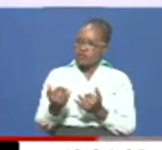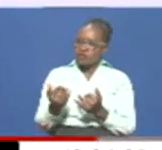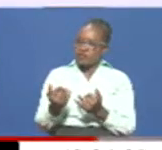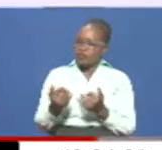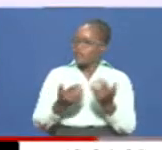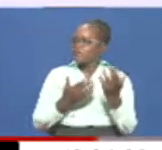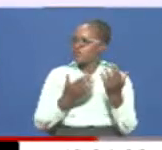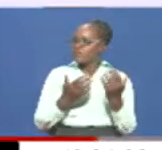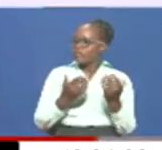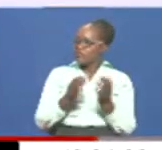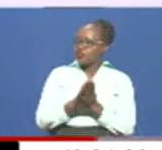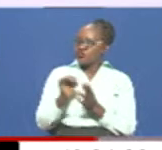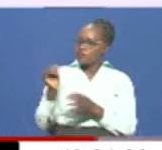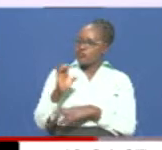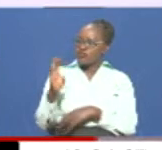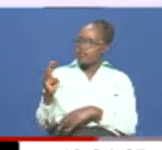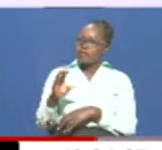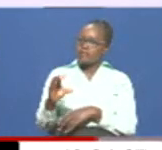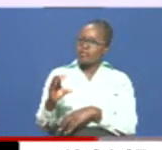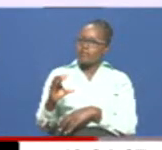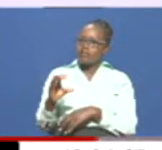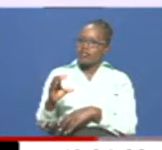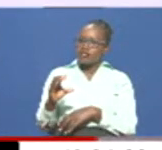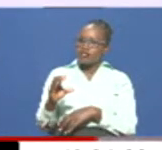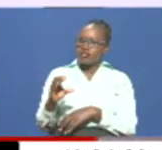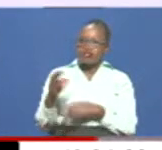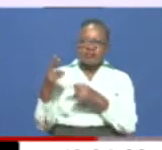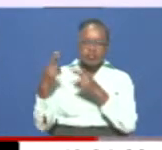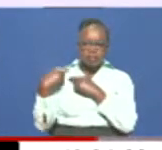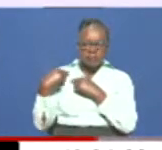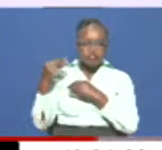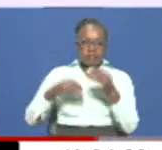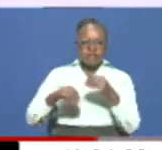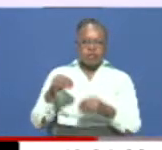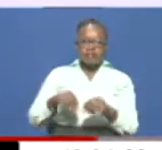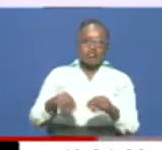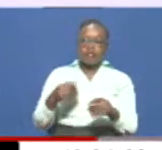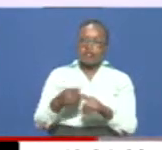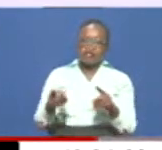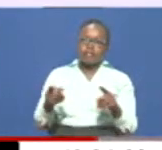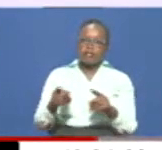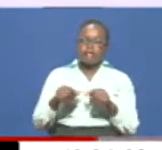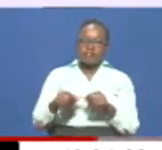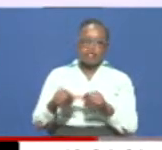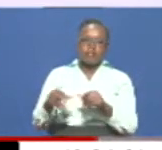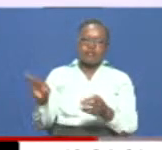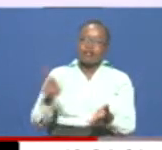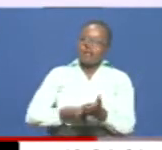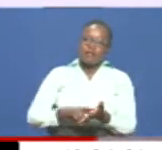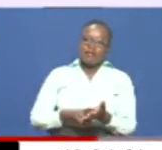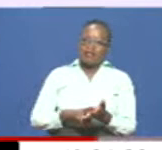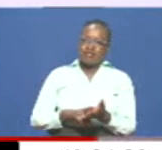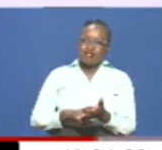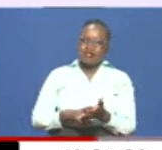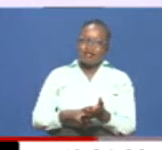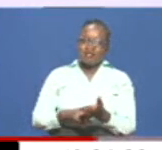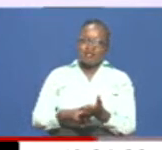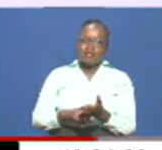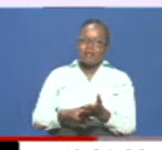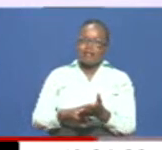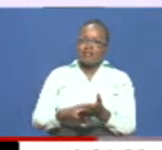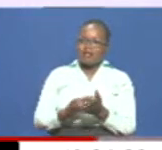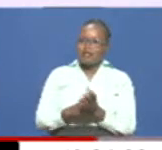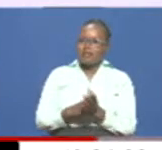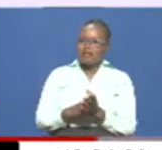expecting IEBC to be in charge of the election, but due to the ongoing registration, you know, voter registration exercise